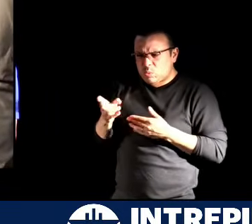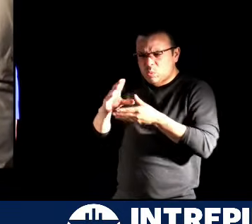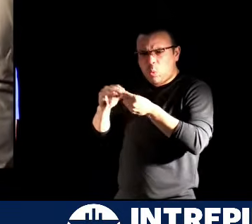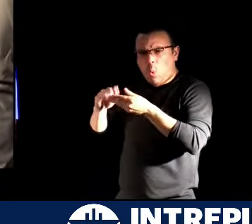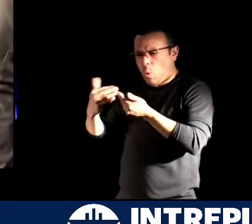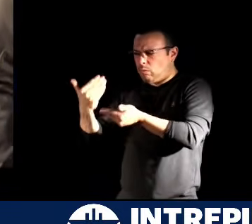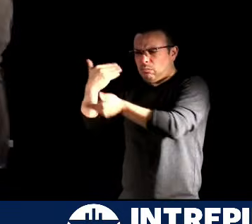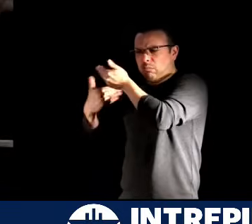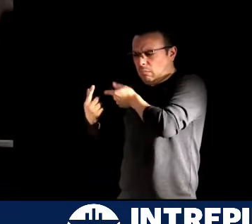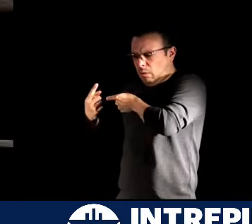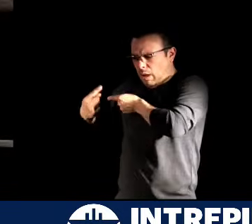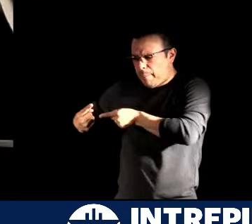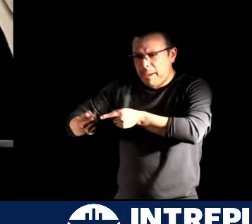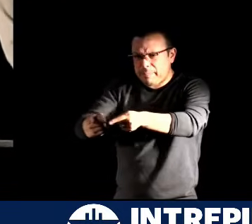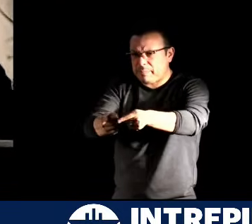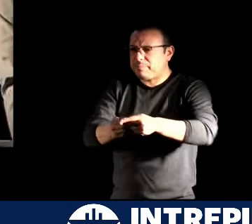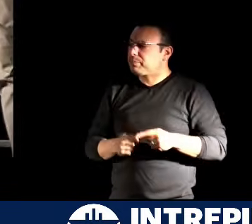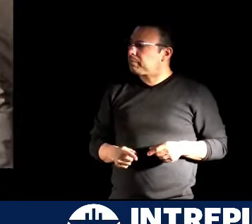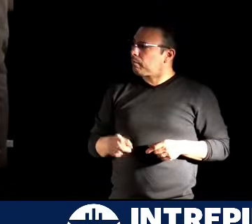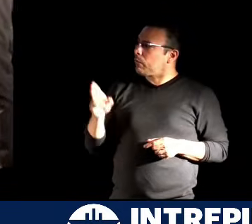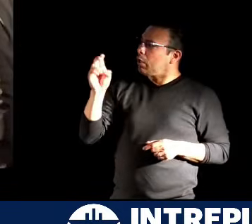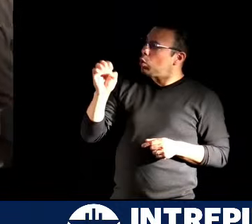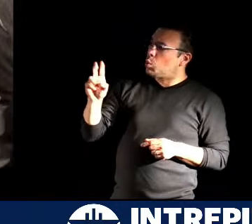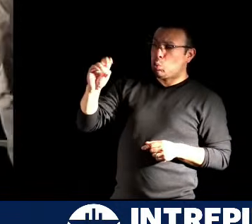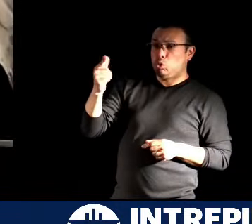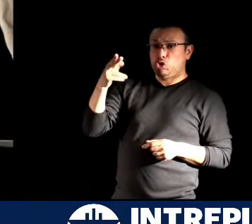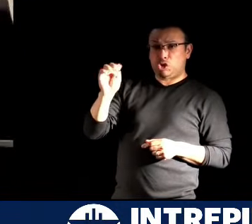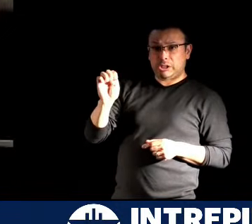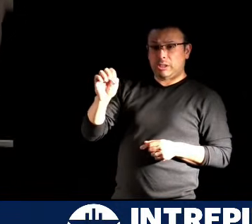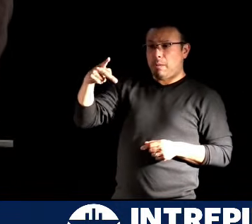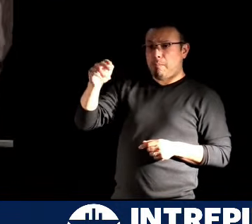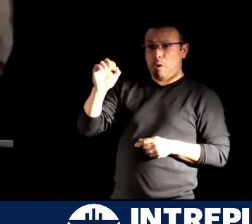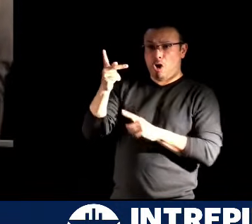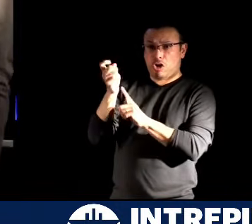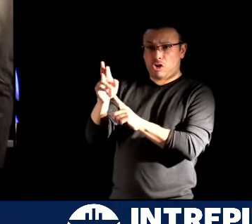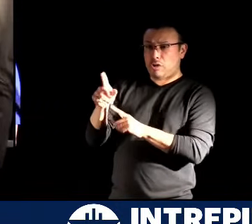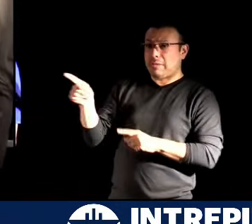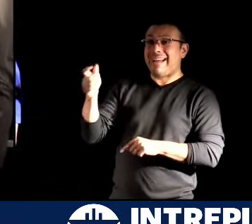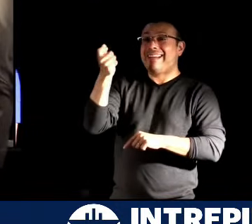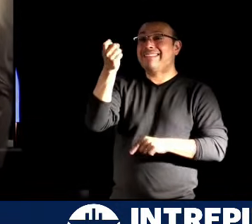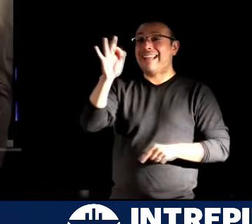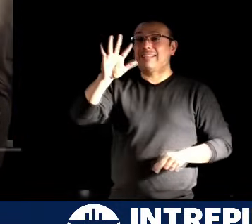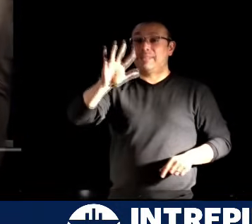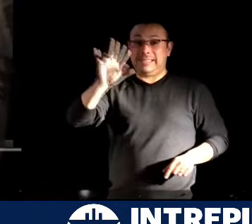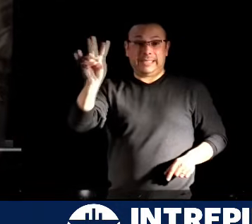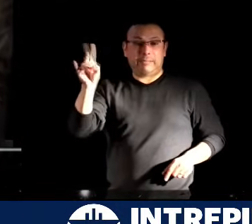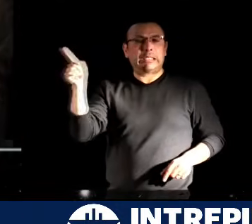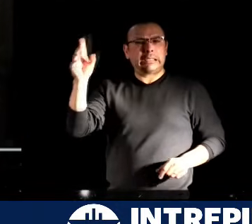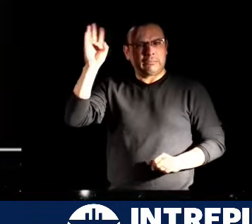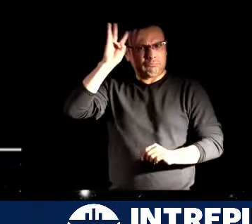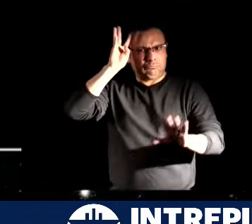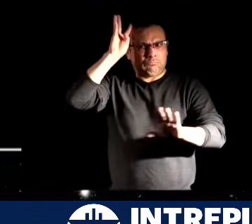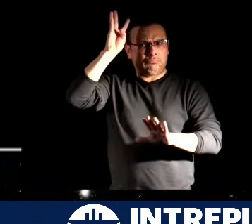was just talking about Eugene Parker. In 1957, he actually came up with the theory of the solar wind.